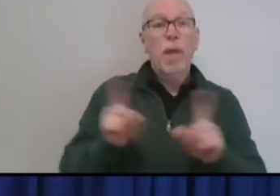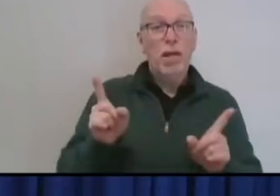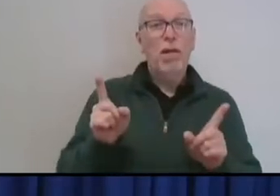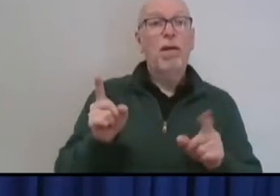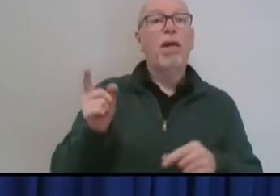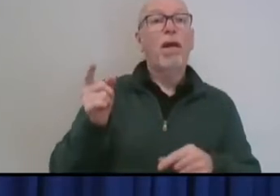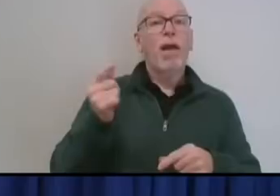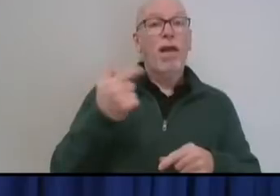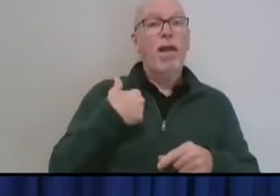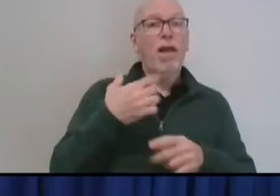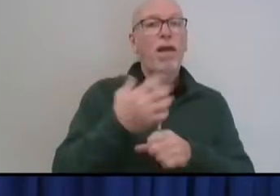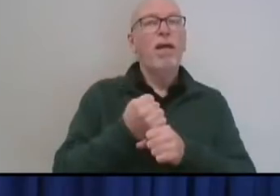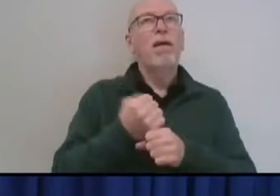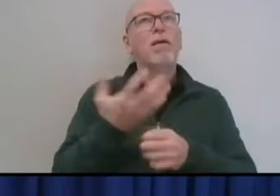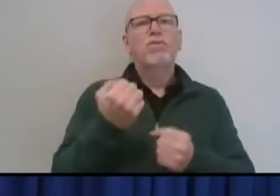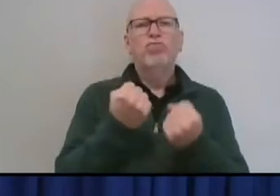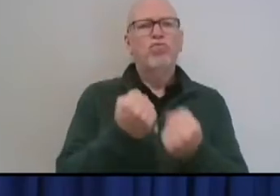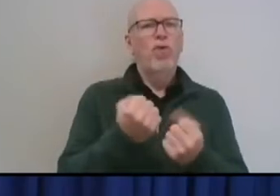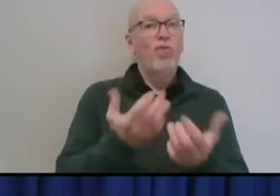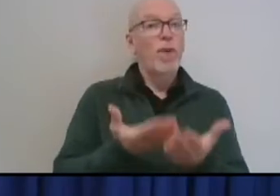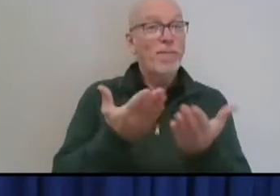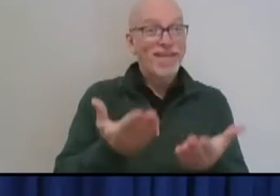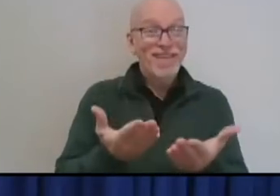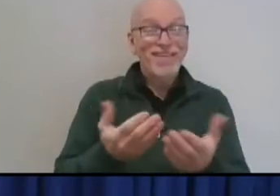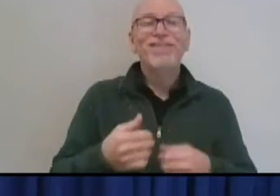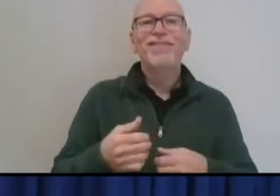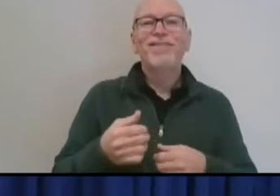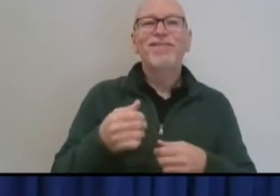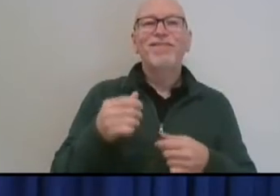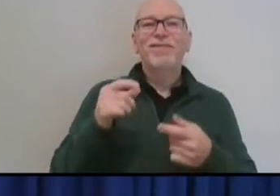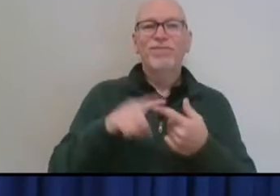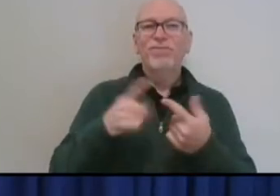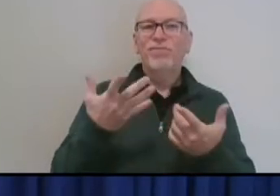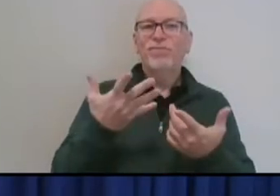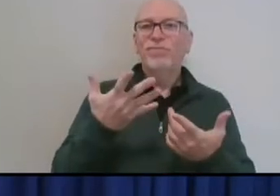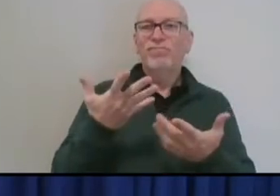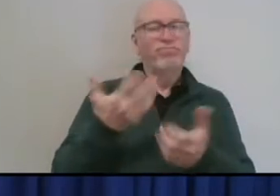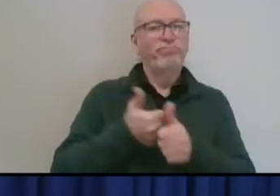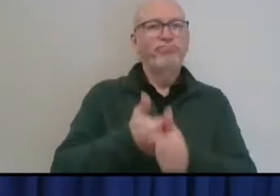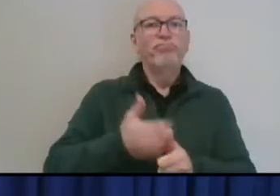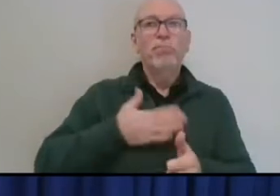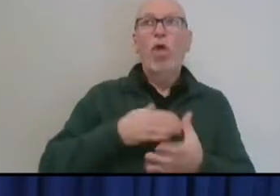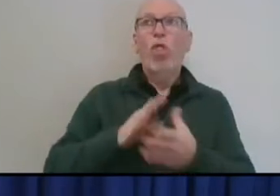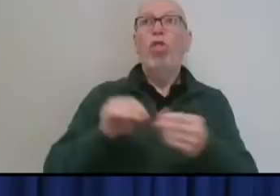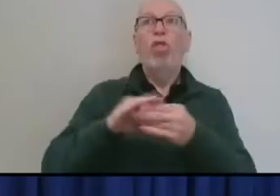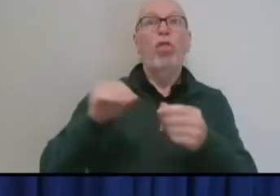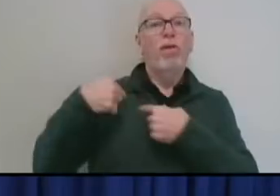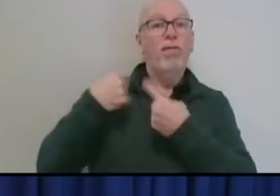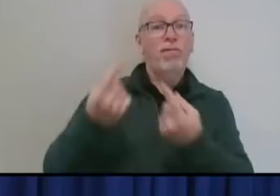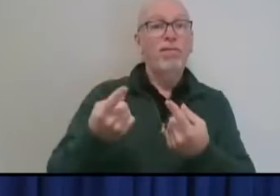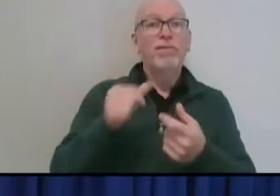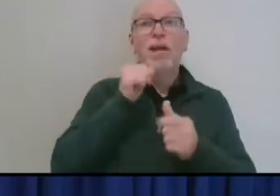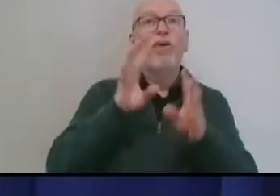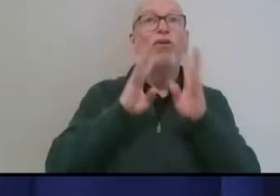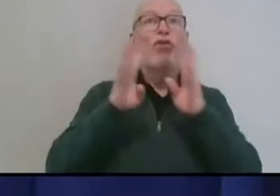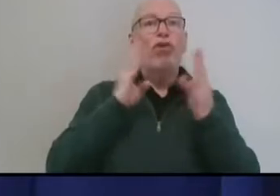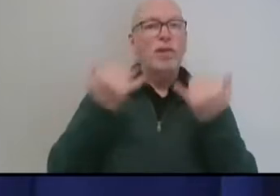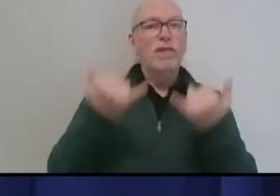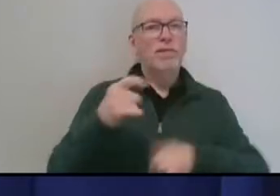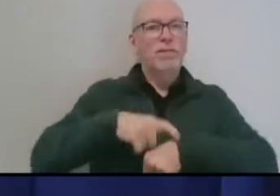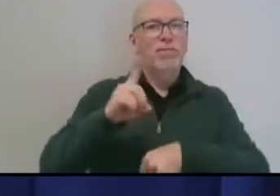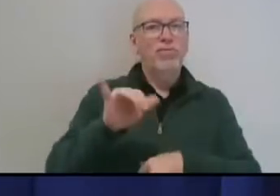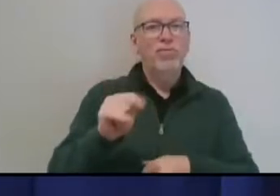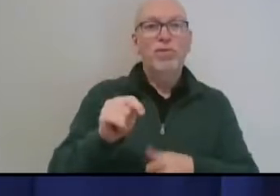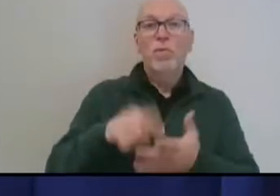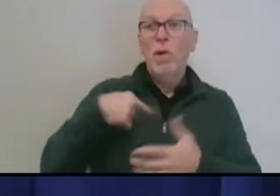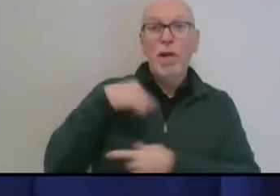shall I say, strong recommendation to walk the walk and not just talk the talk, and practice what I